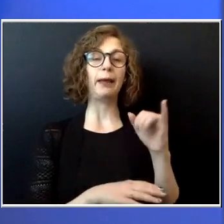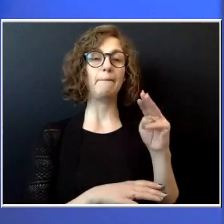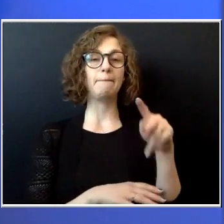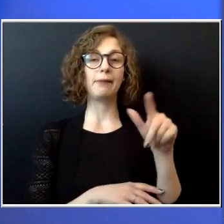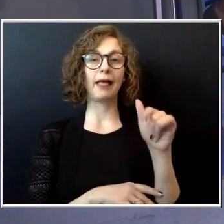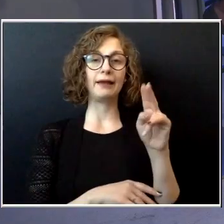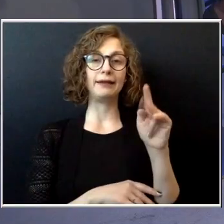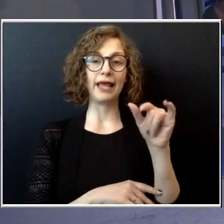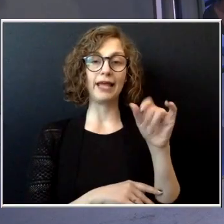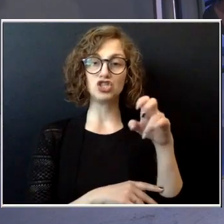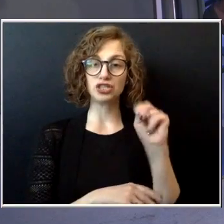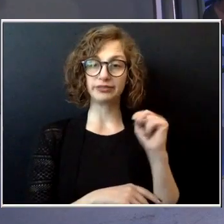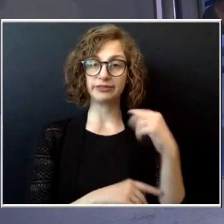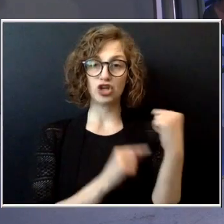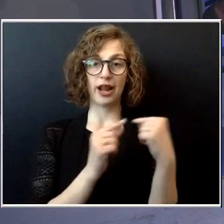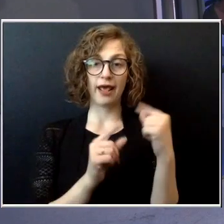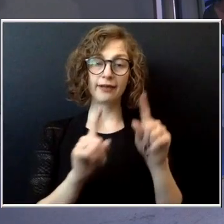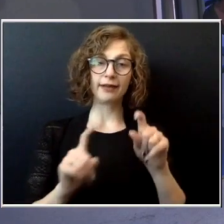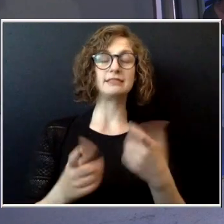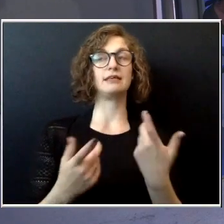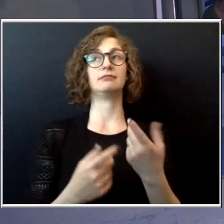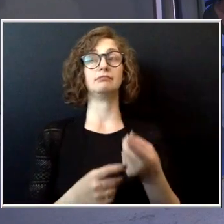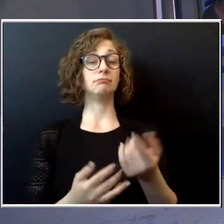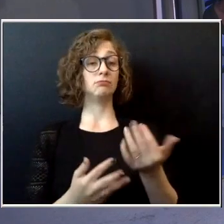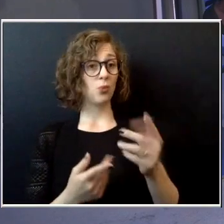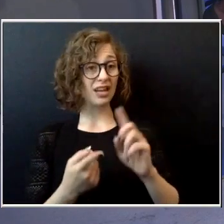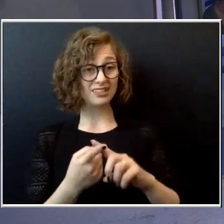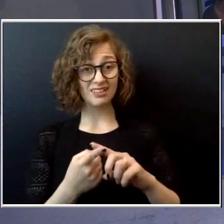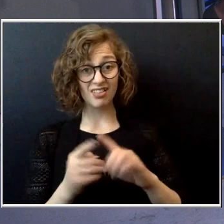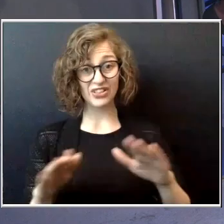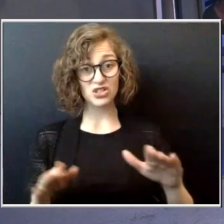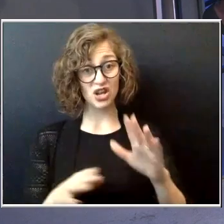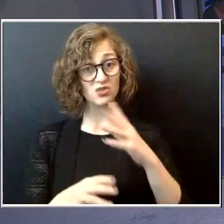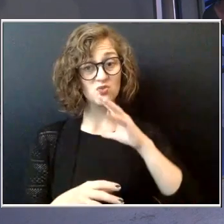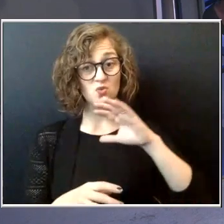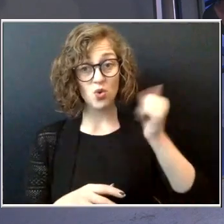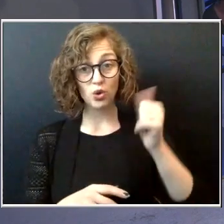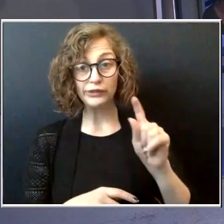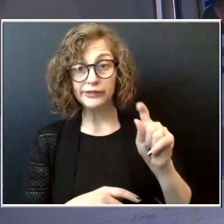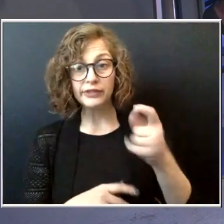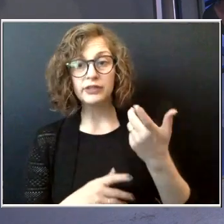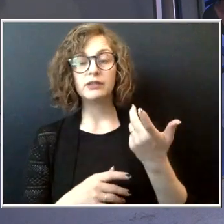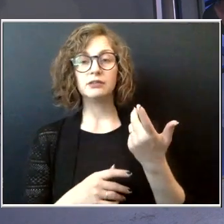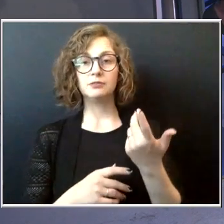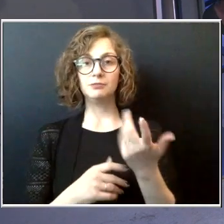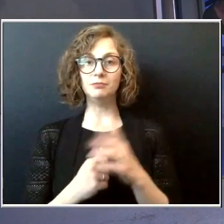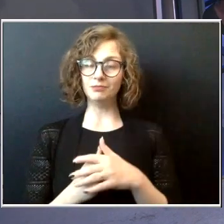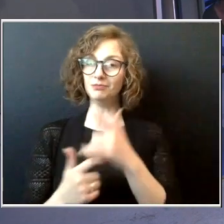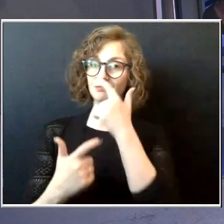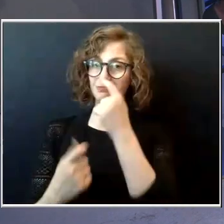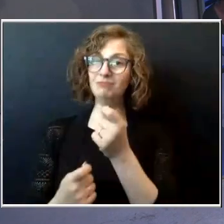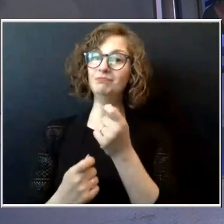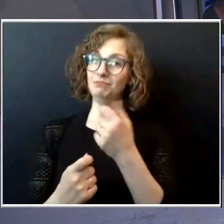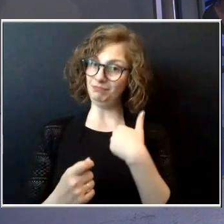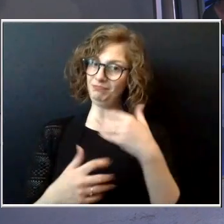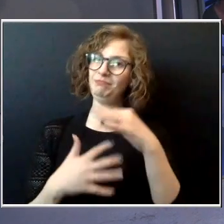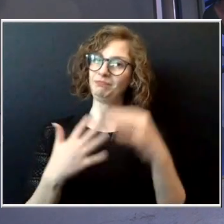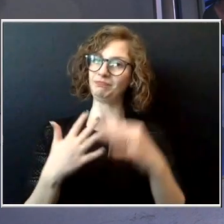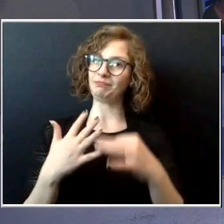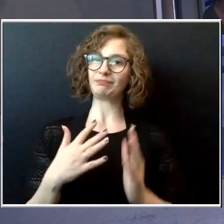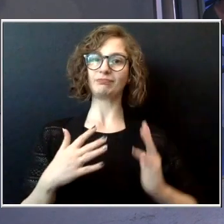information? An interesting time that there are choices. Back in the day, whatever that may be, the choices weren't there. So now you